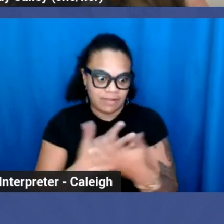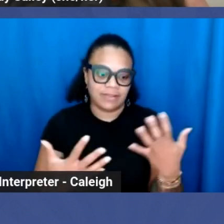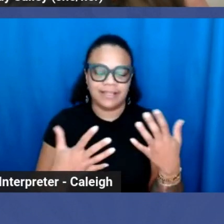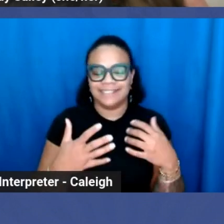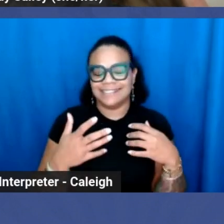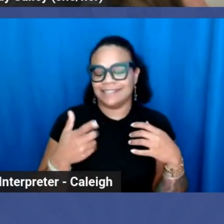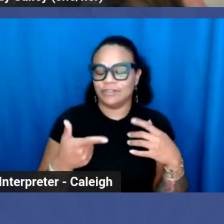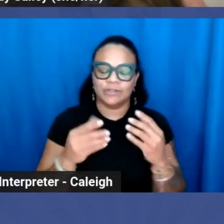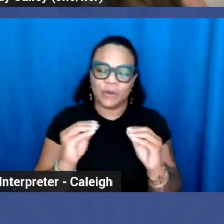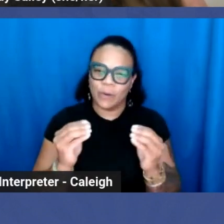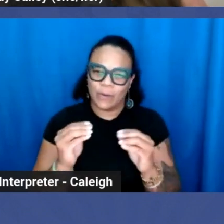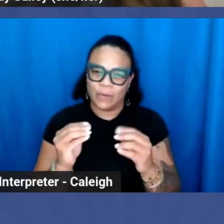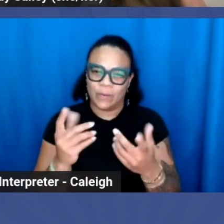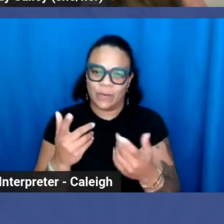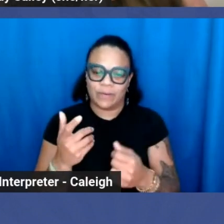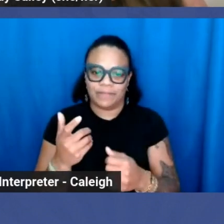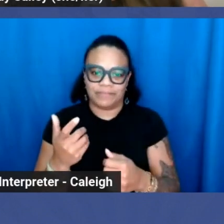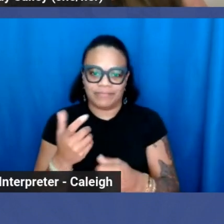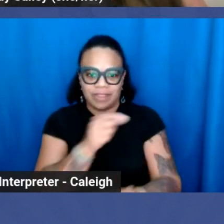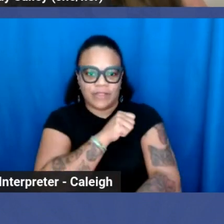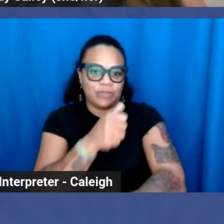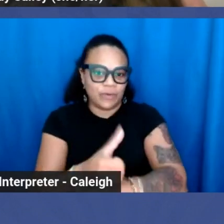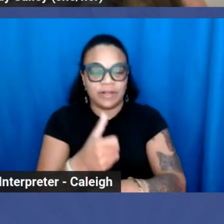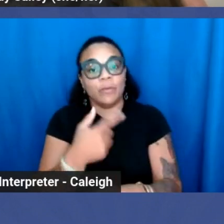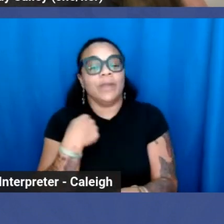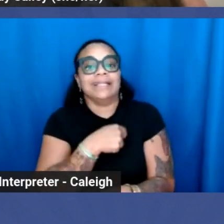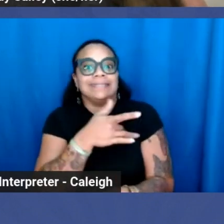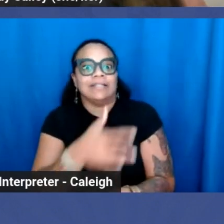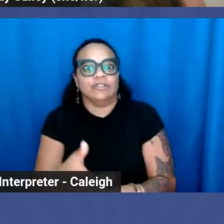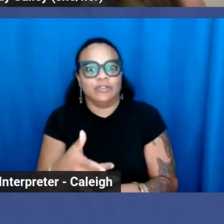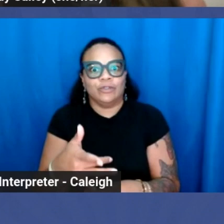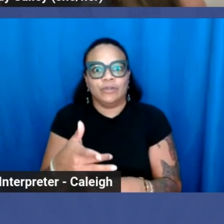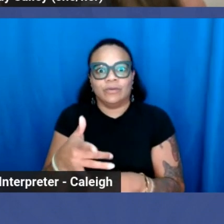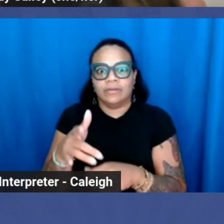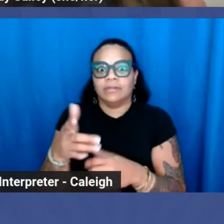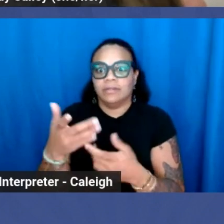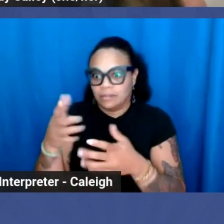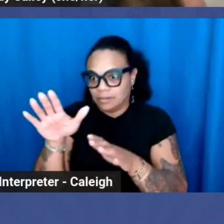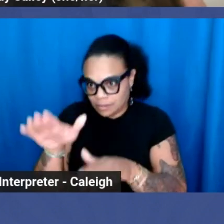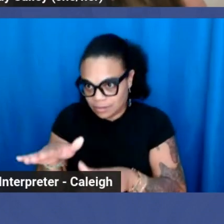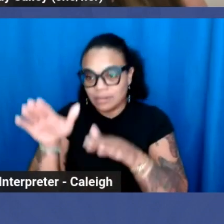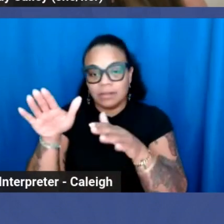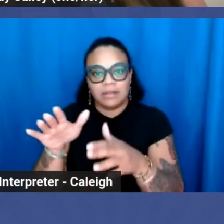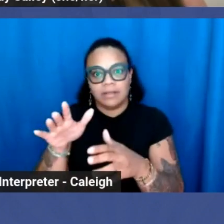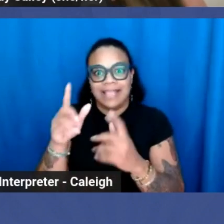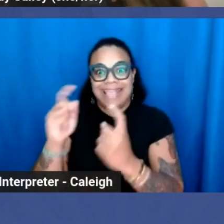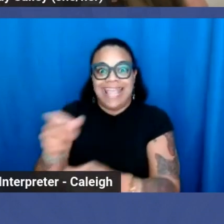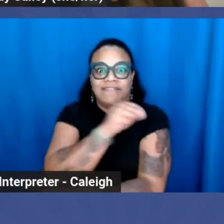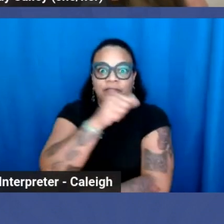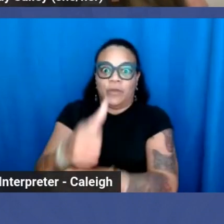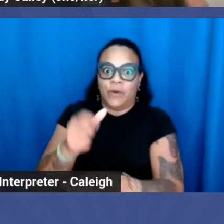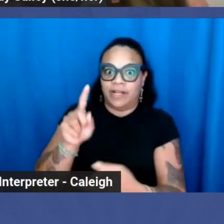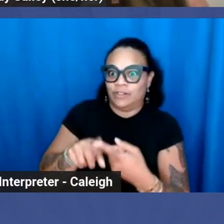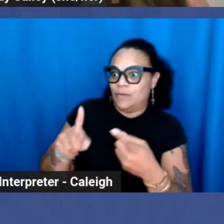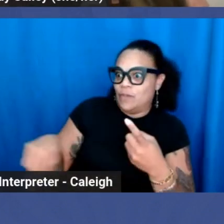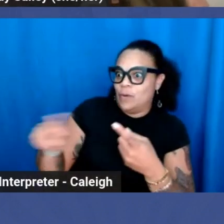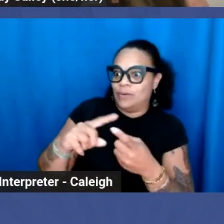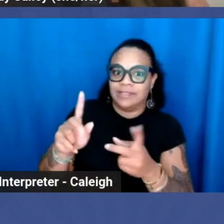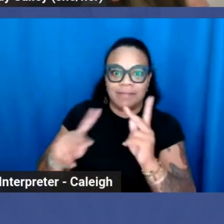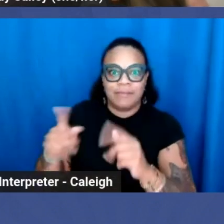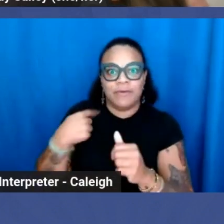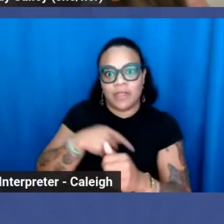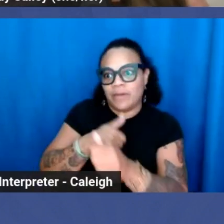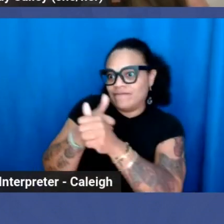authority that is kind of given to your favorite creator because they're in your home, right? They're on your phone, you're looking at them all the